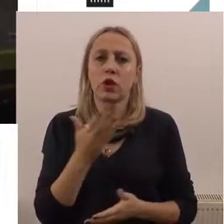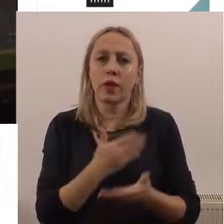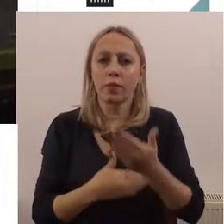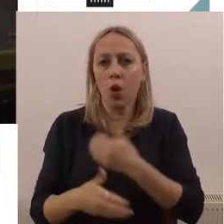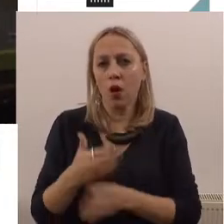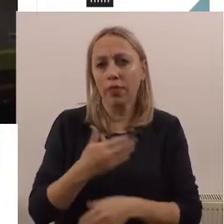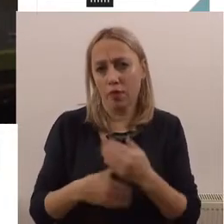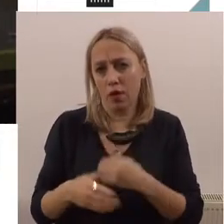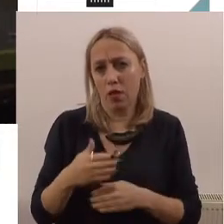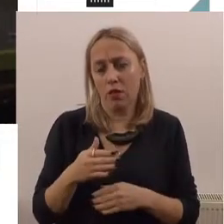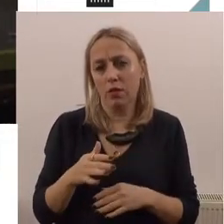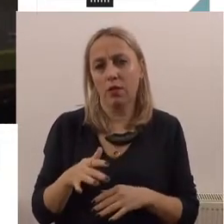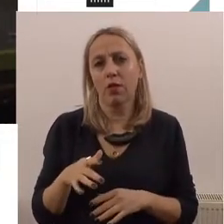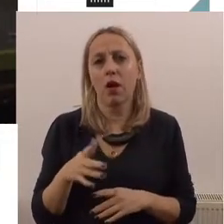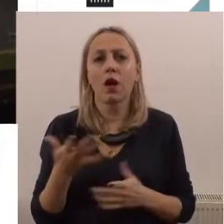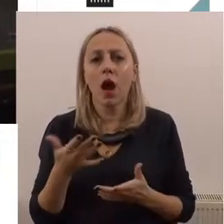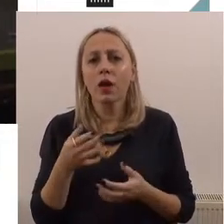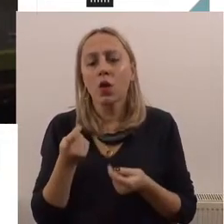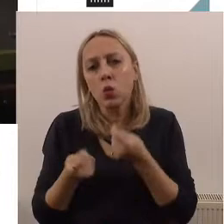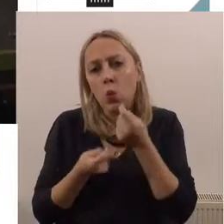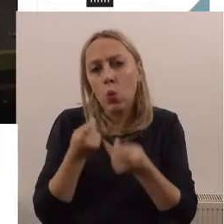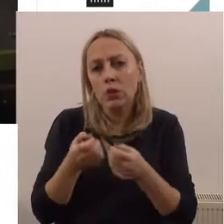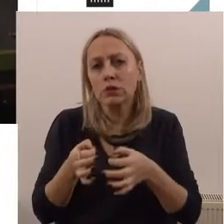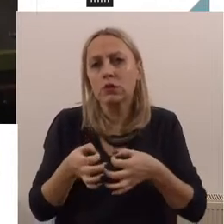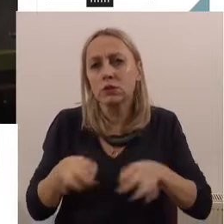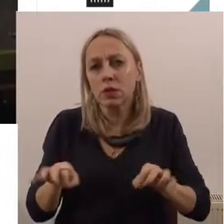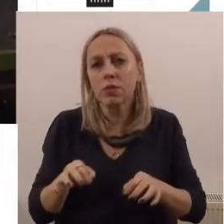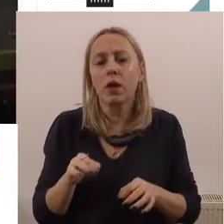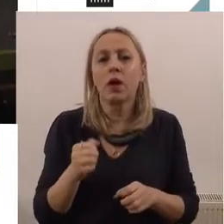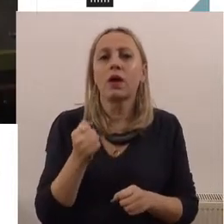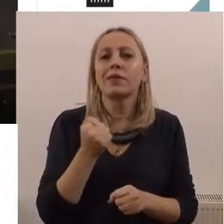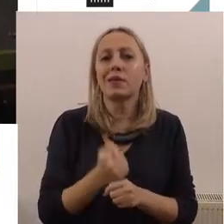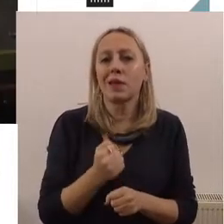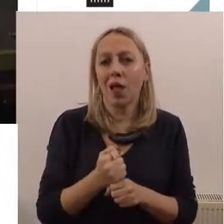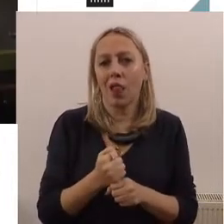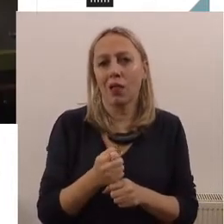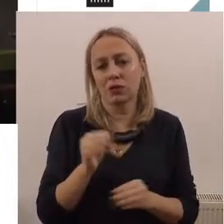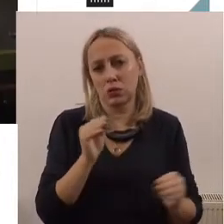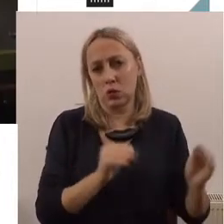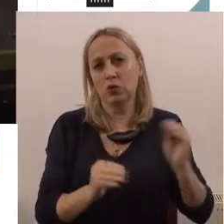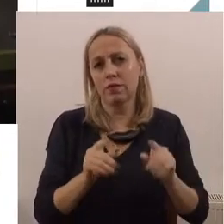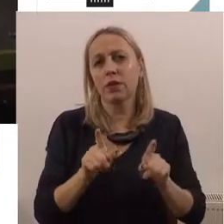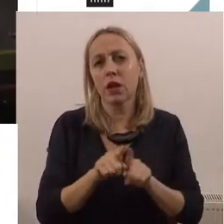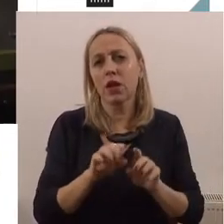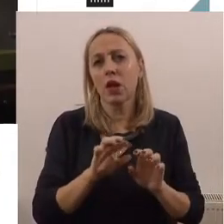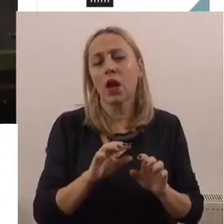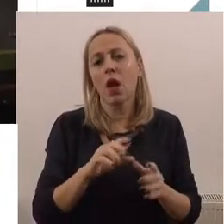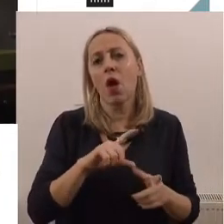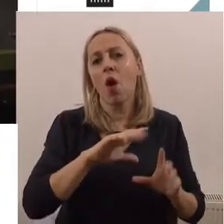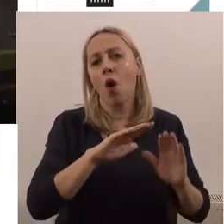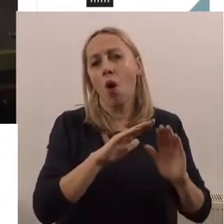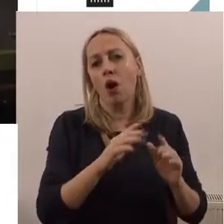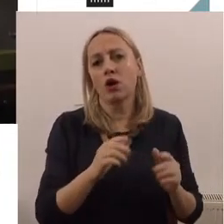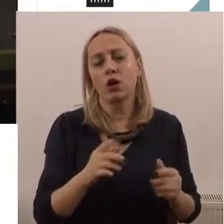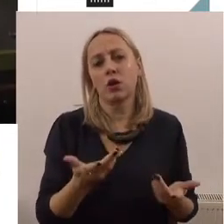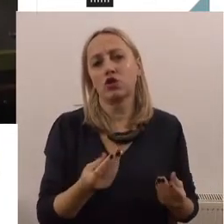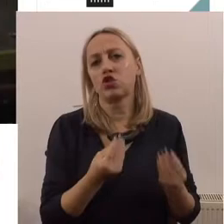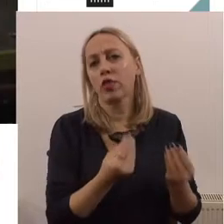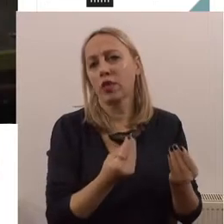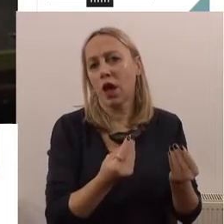We'll not spend a lot of time to study the social model of the disability, but still they would be able to